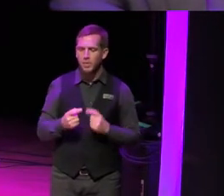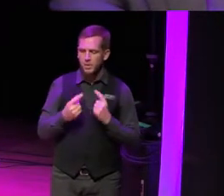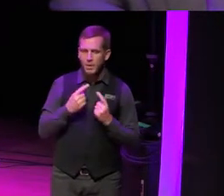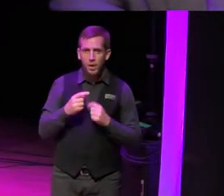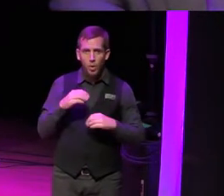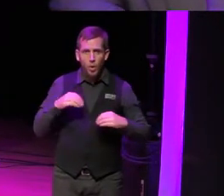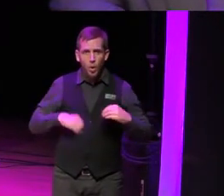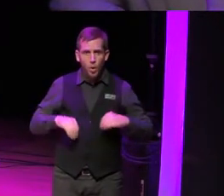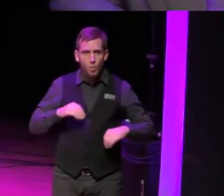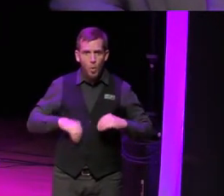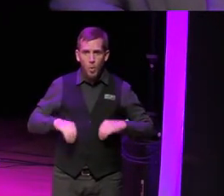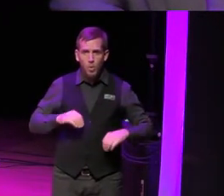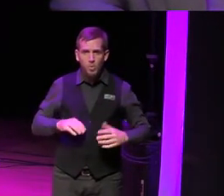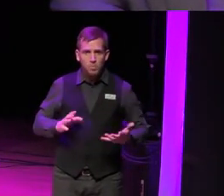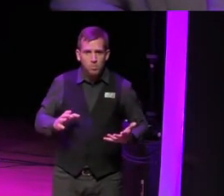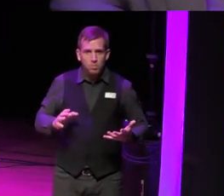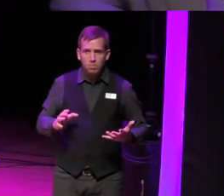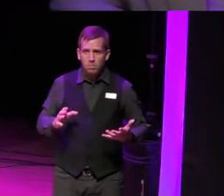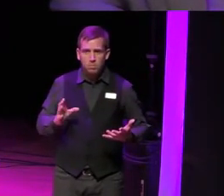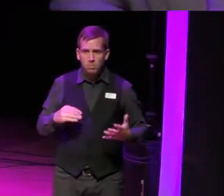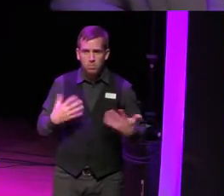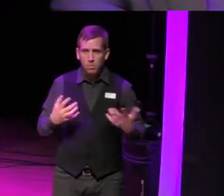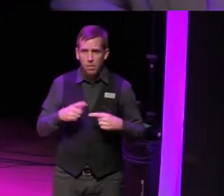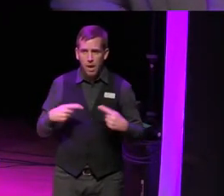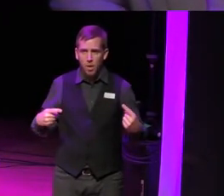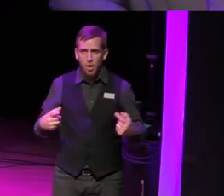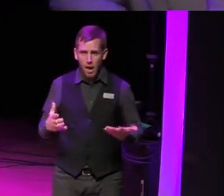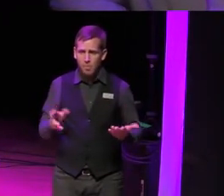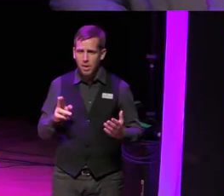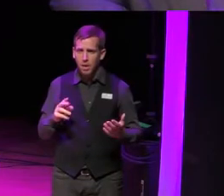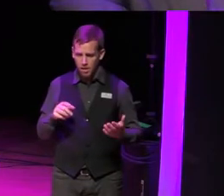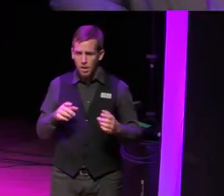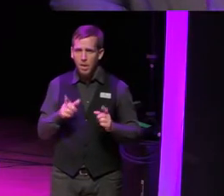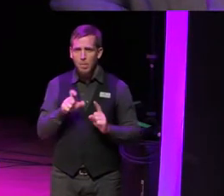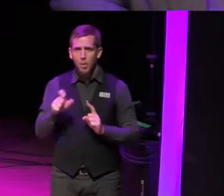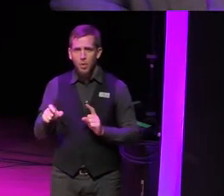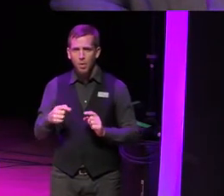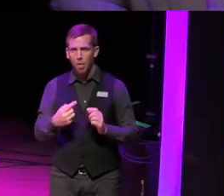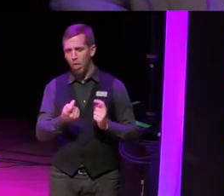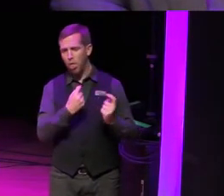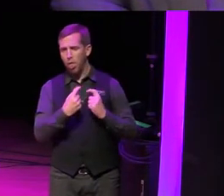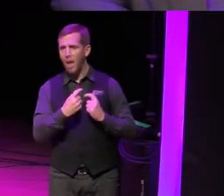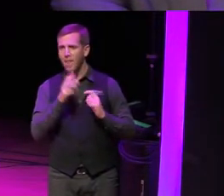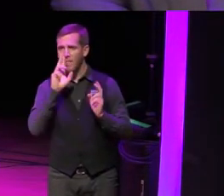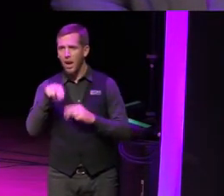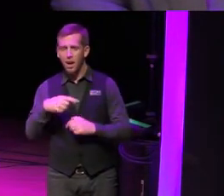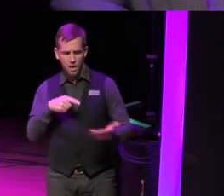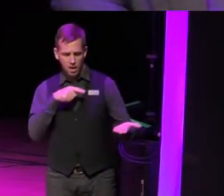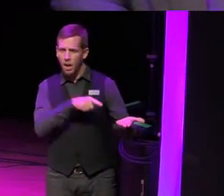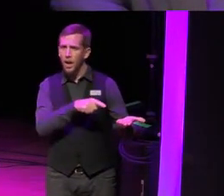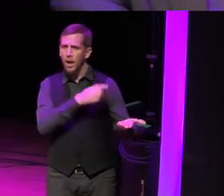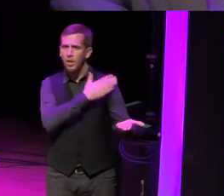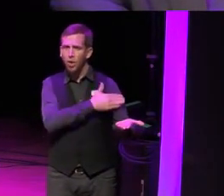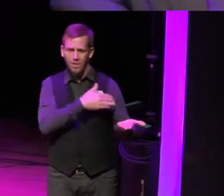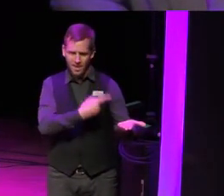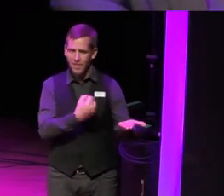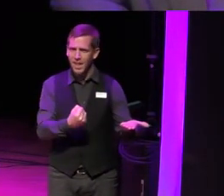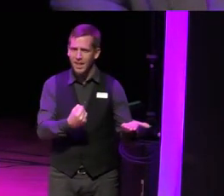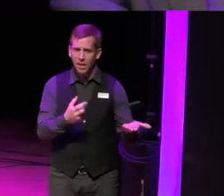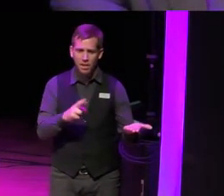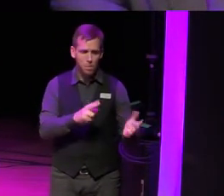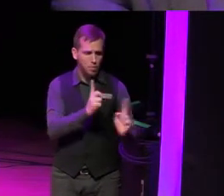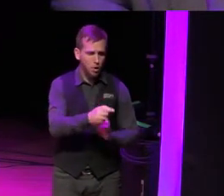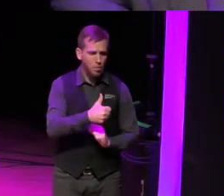would still look at what is needed in service for our people. If people need roads, if people